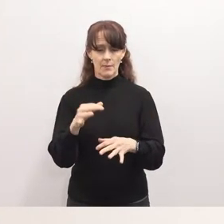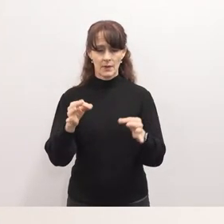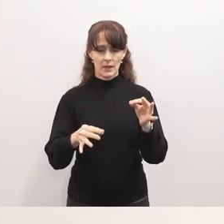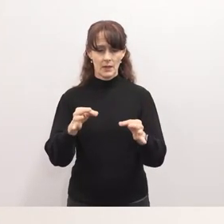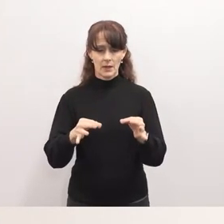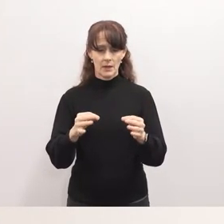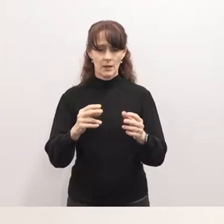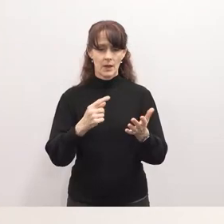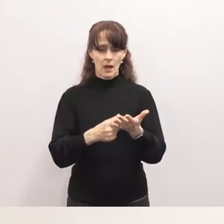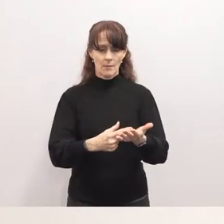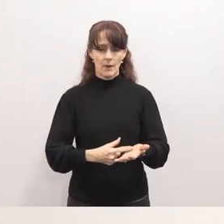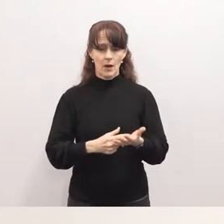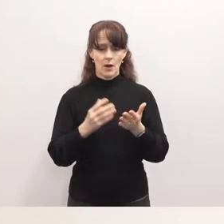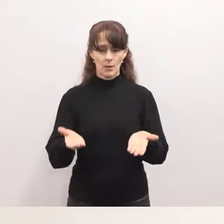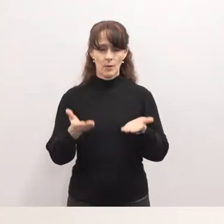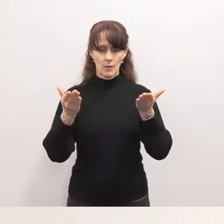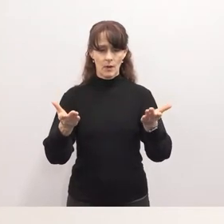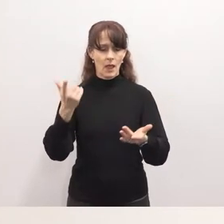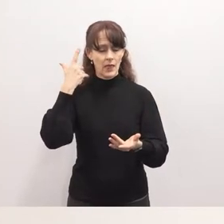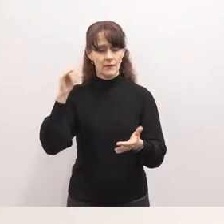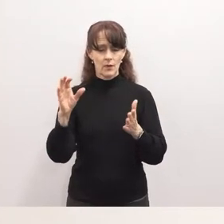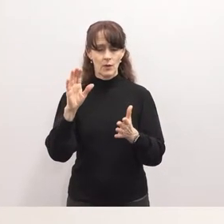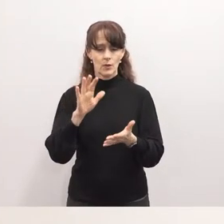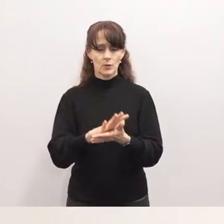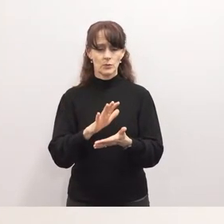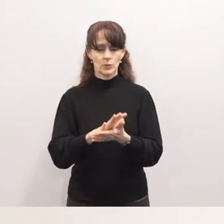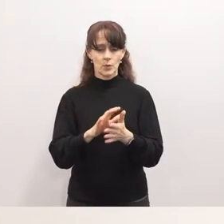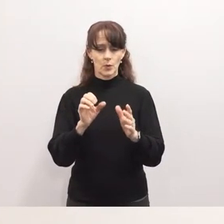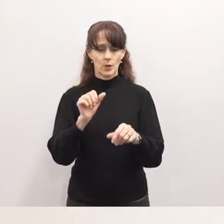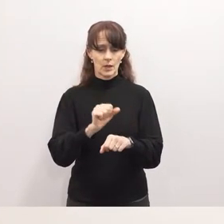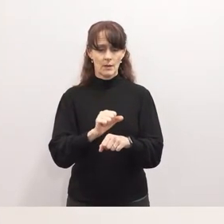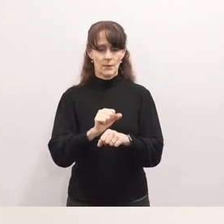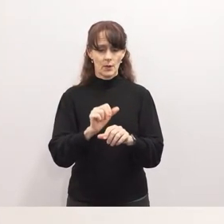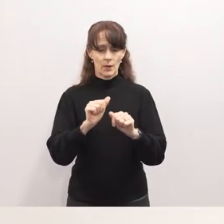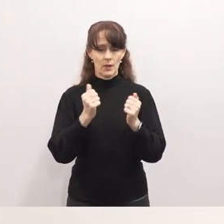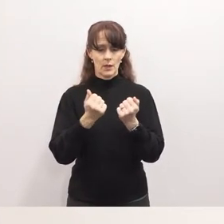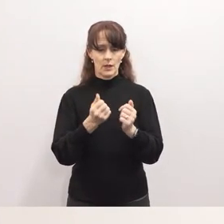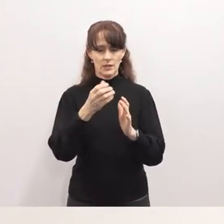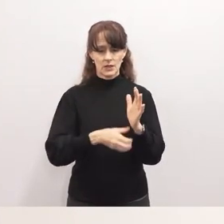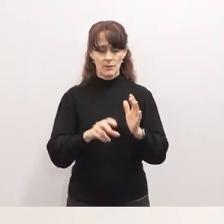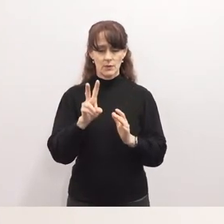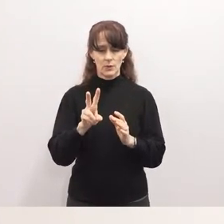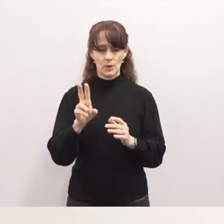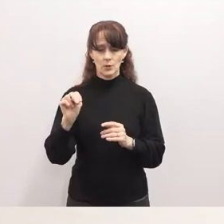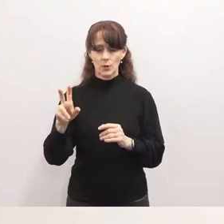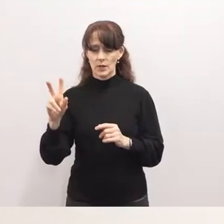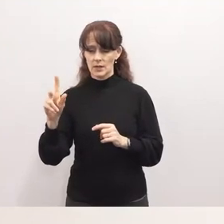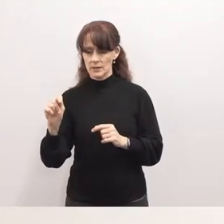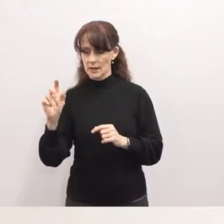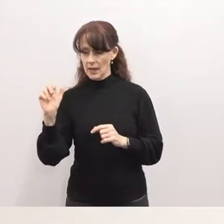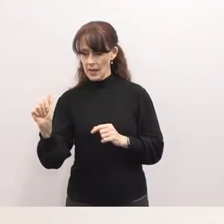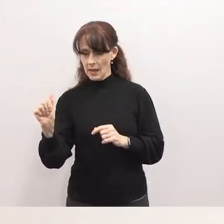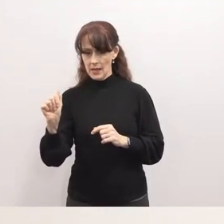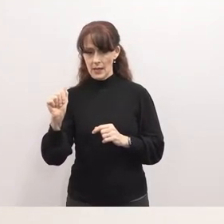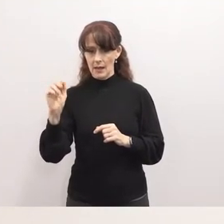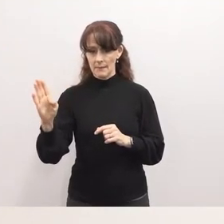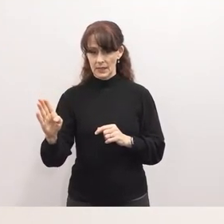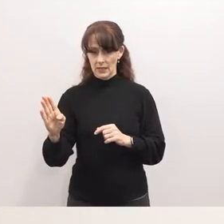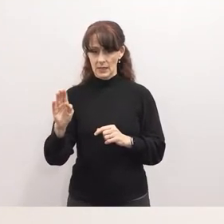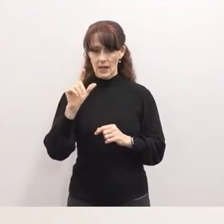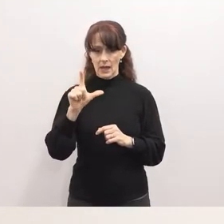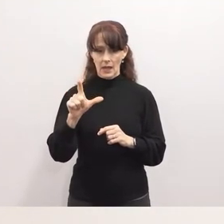bargaining proposals from the California School Employees Association, Chapter 2, Unit A and Unit B to the Long Beach